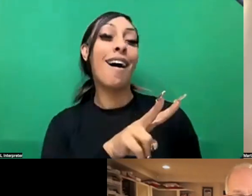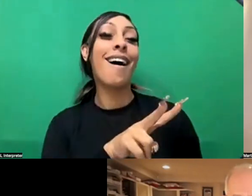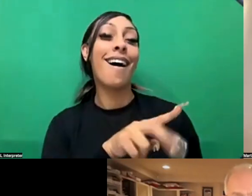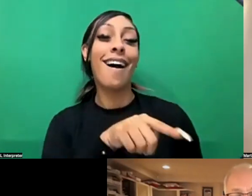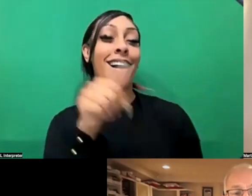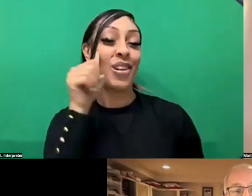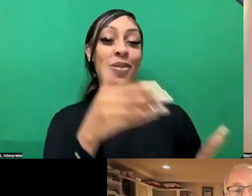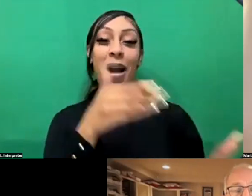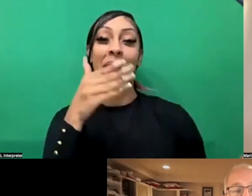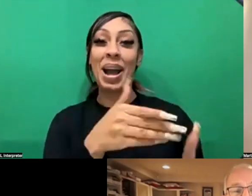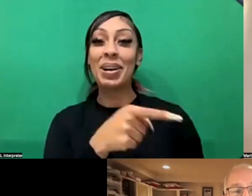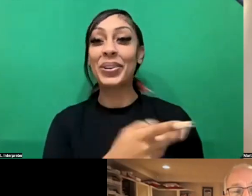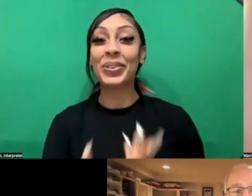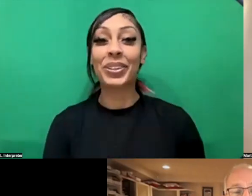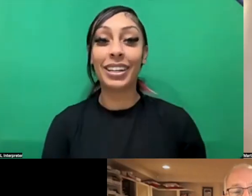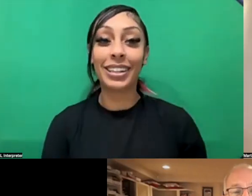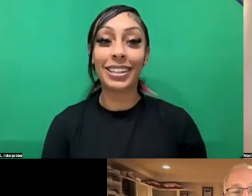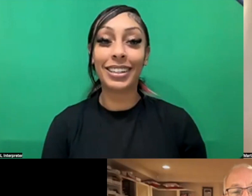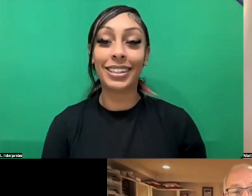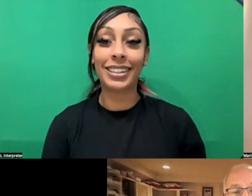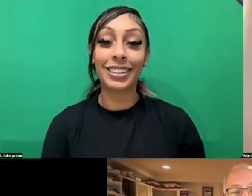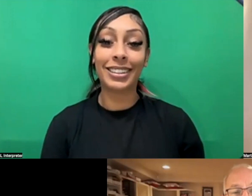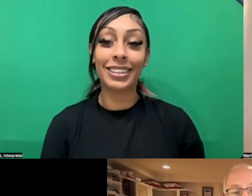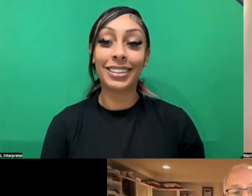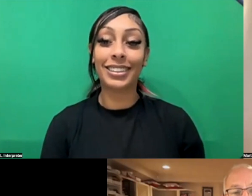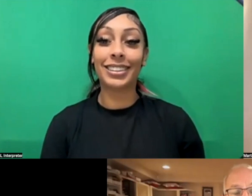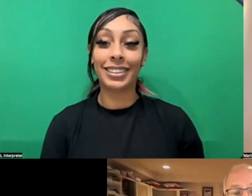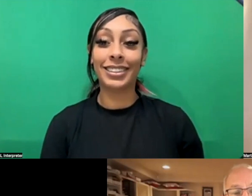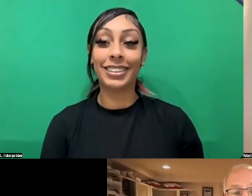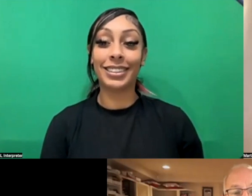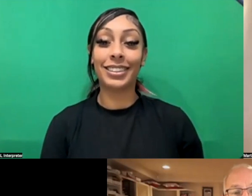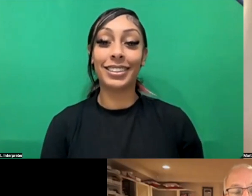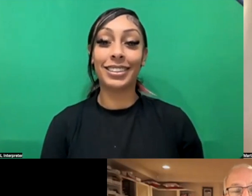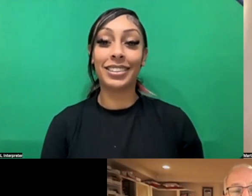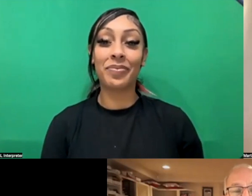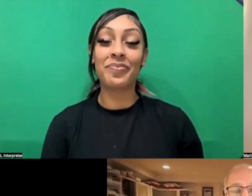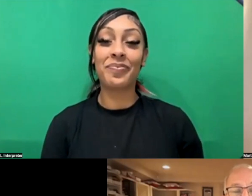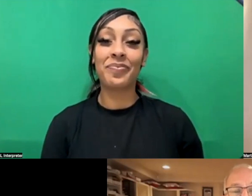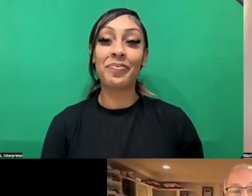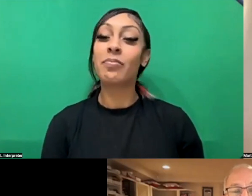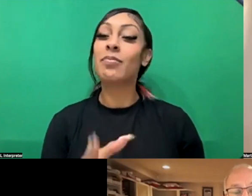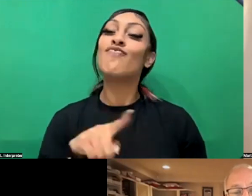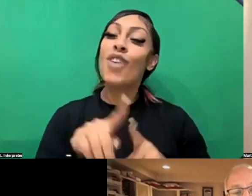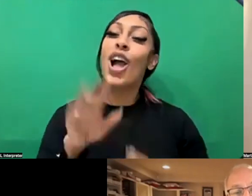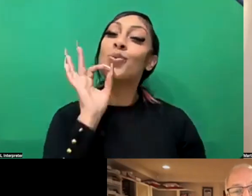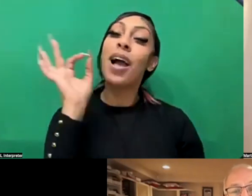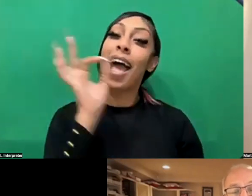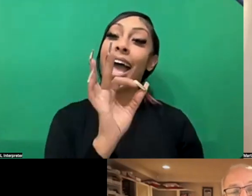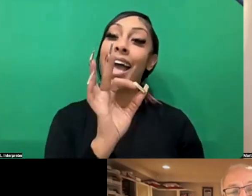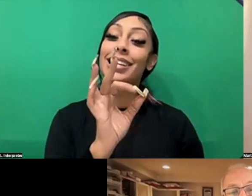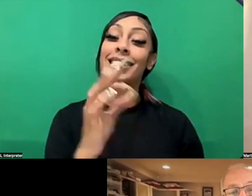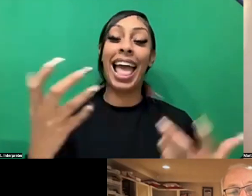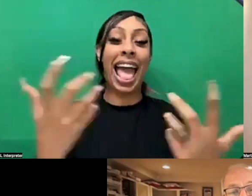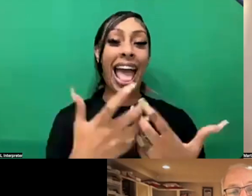And how much, I guess I'm trying to ask is, how did you come up with